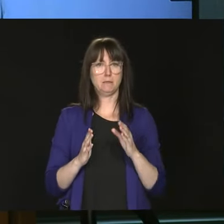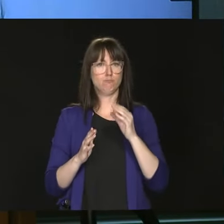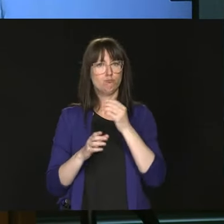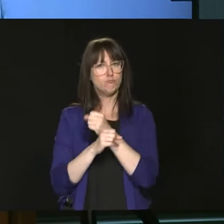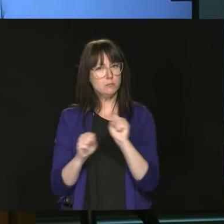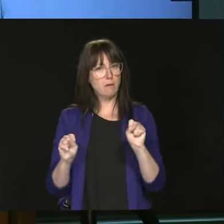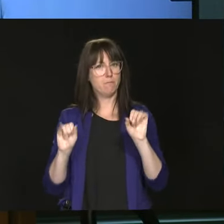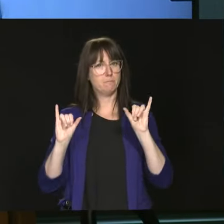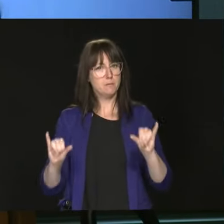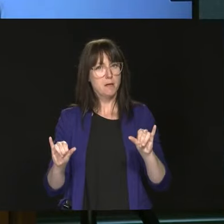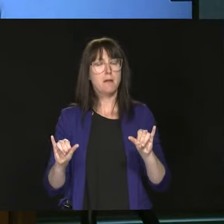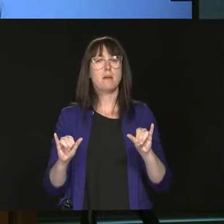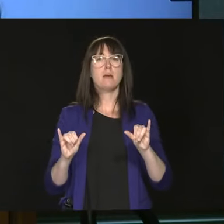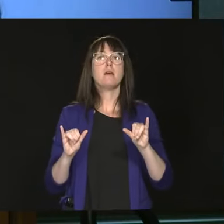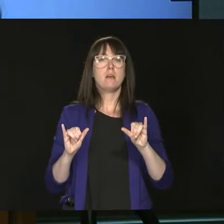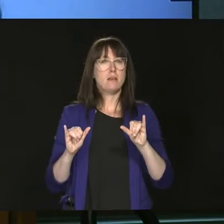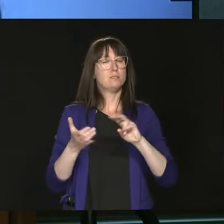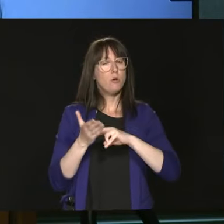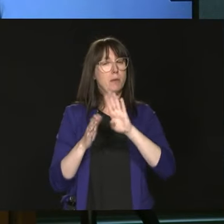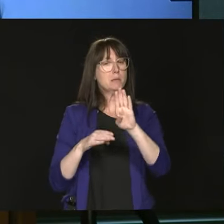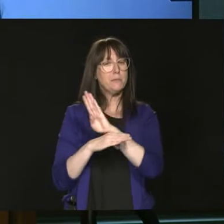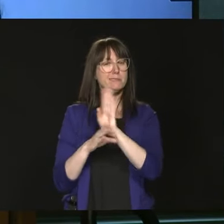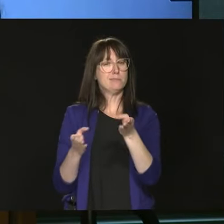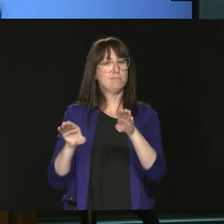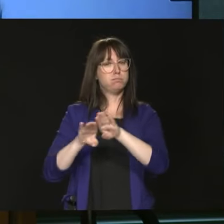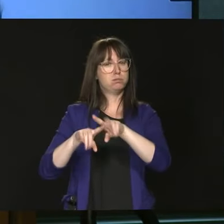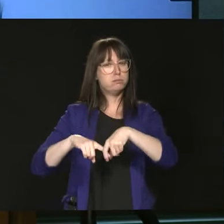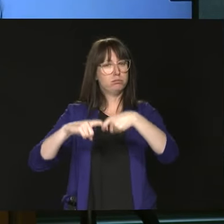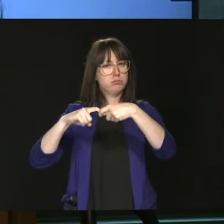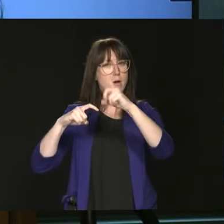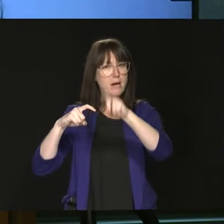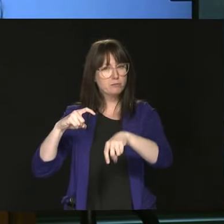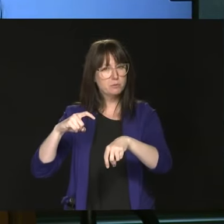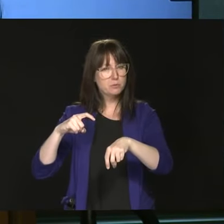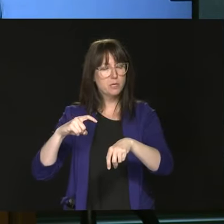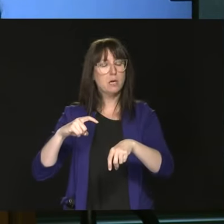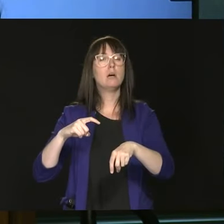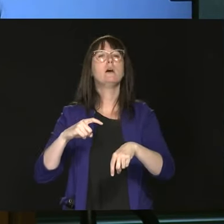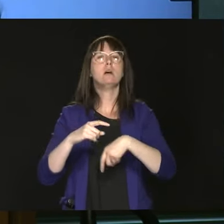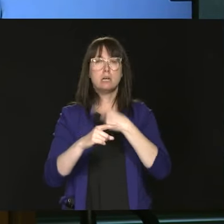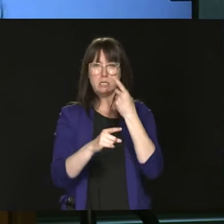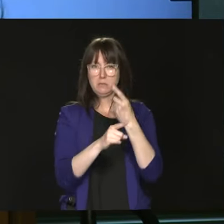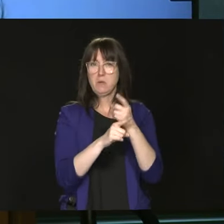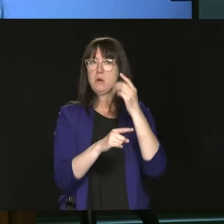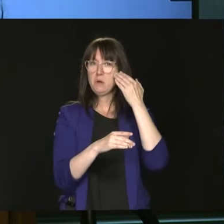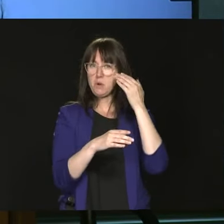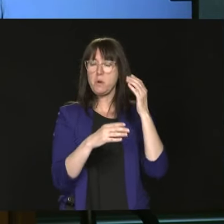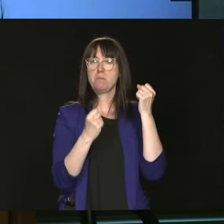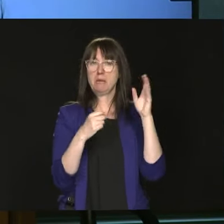closing your doors down. And while we've seen a severe downturn in businesses or you've had to